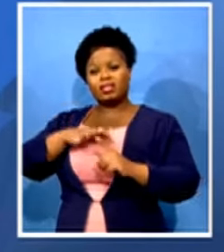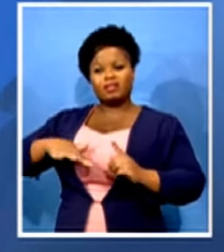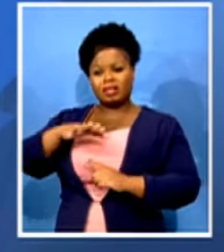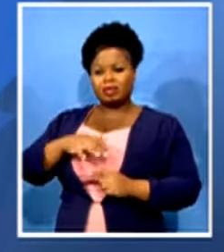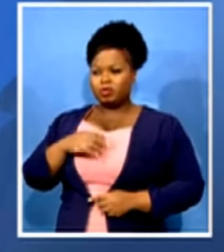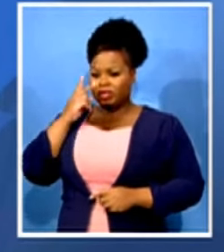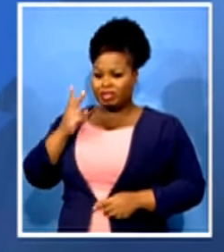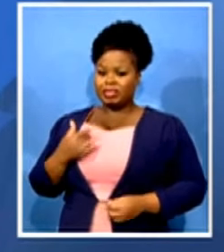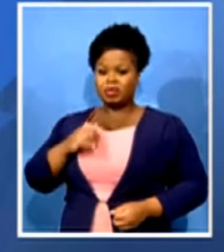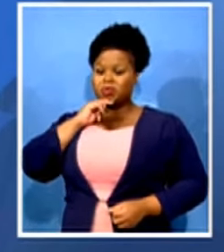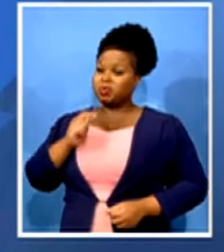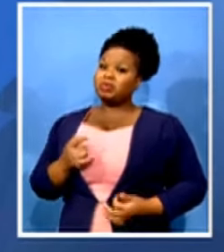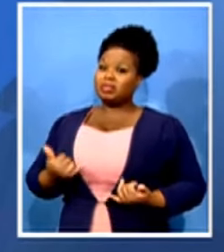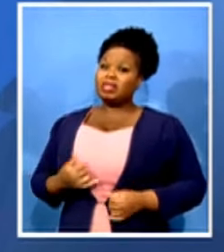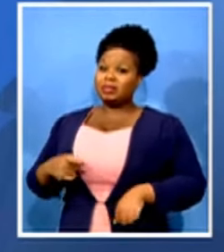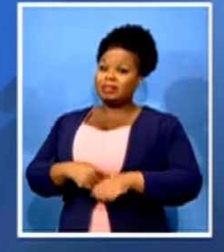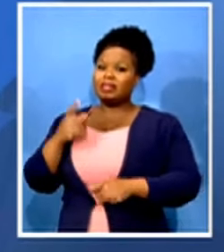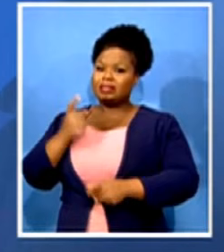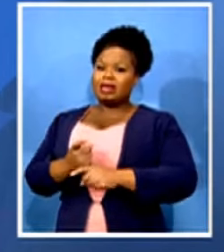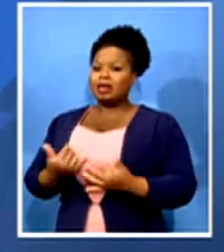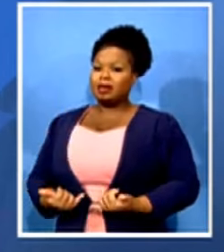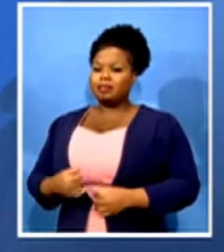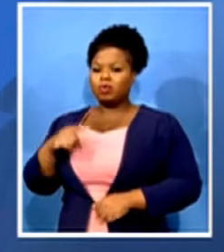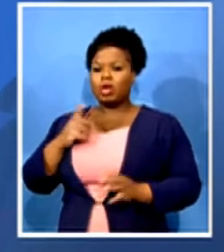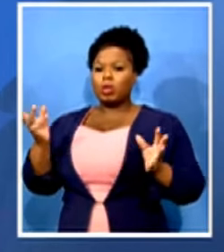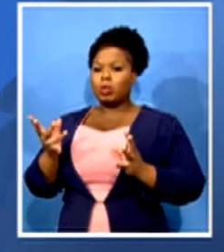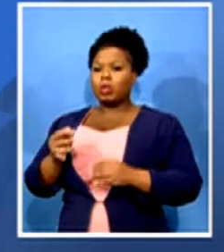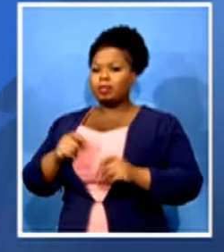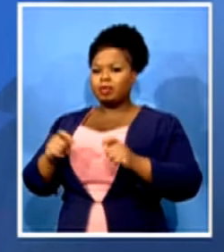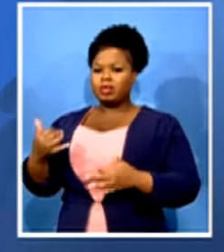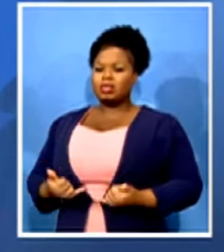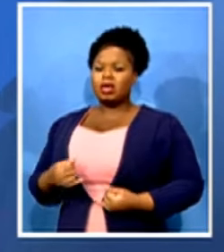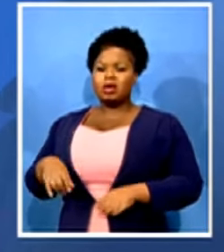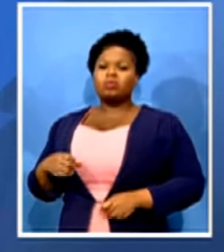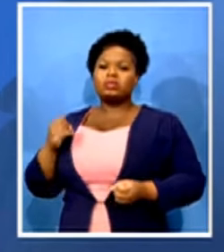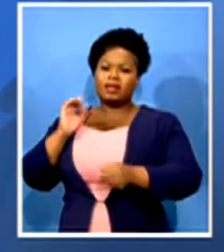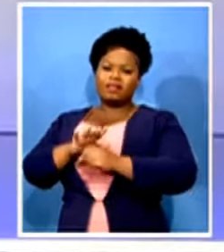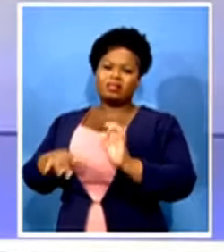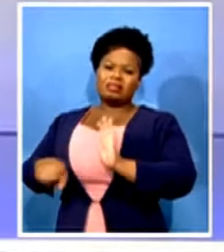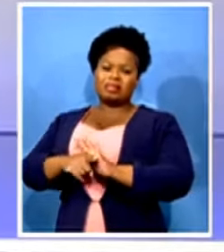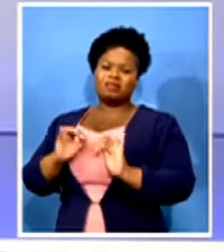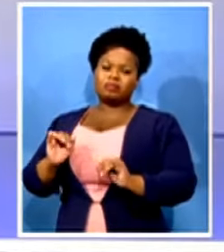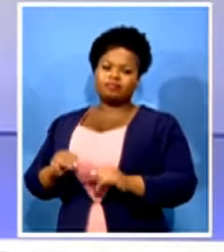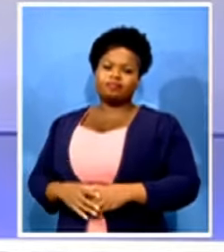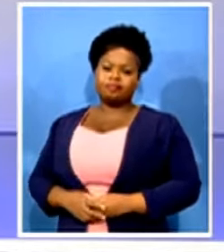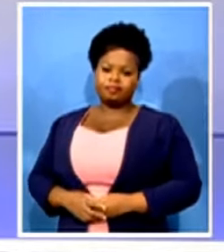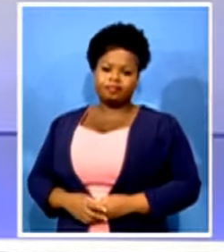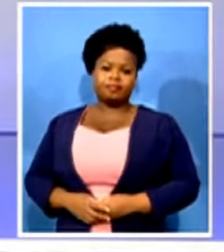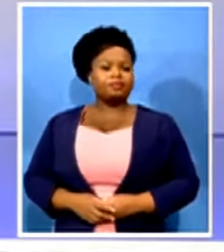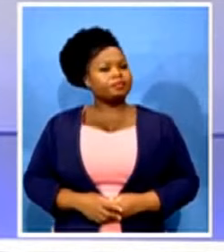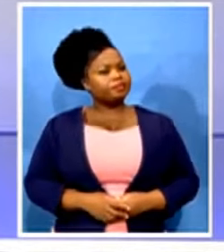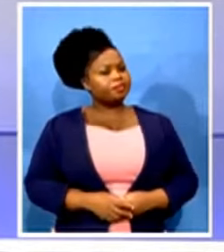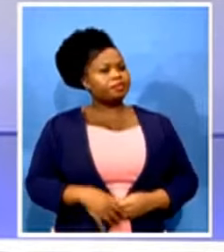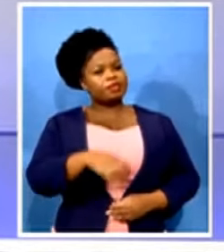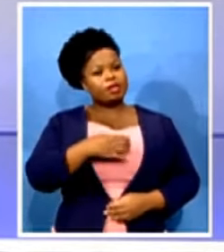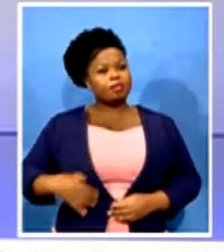our restaurants have really taken a beating through this last level of lockdown. Yeah. President Ramaphosa saying the alcohol ban was